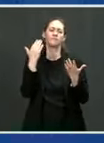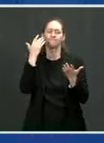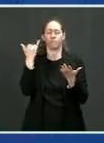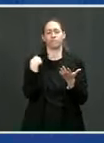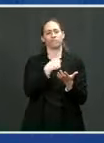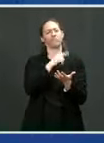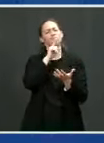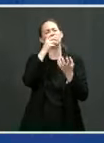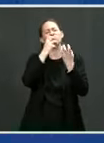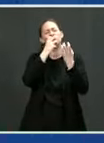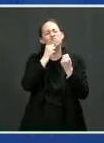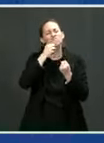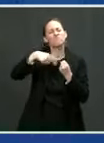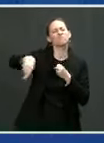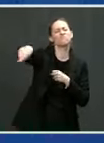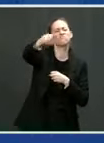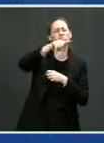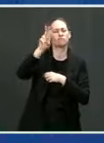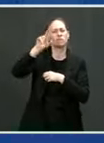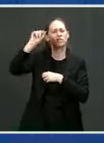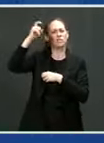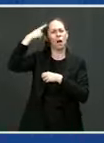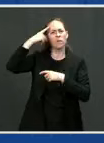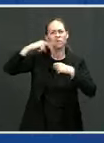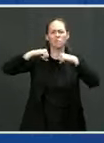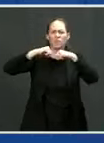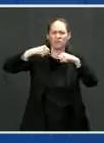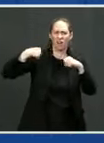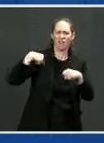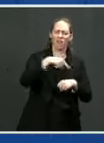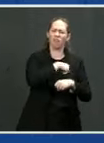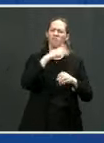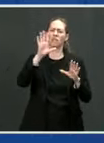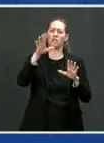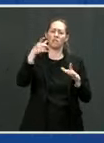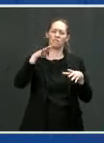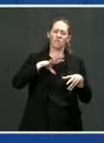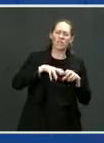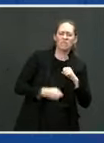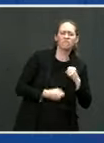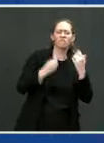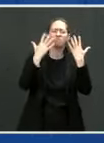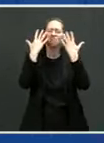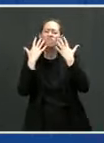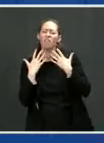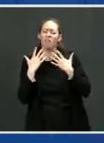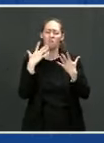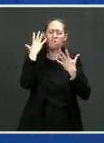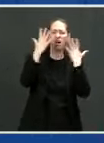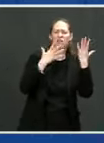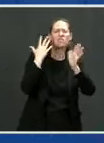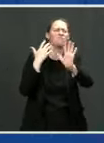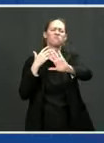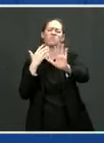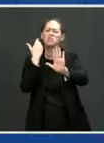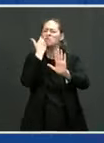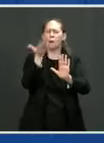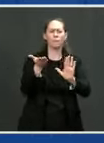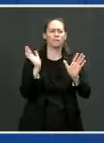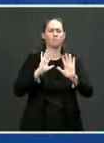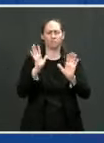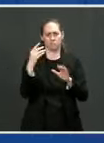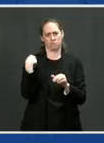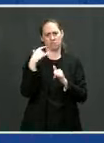us, there is no shame in grief and sorrow and shock. We grieve with you. We feel that